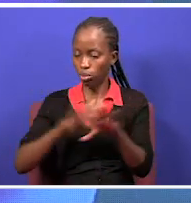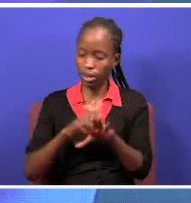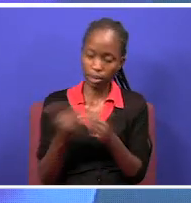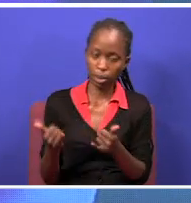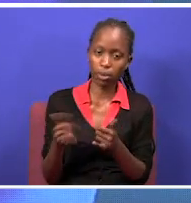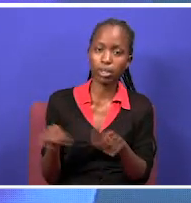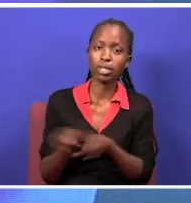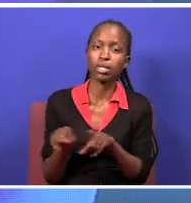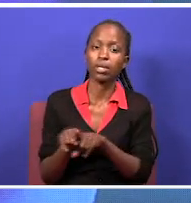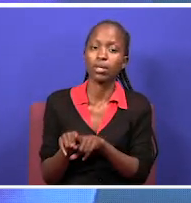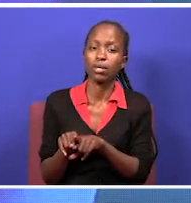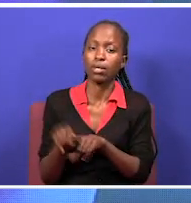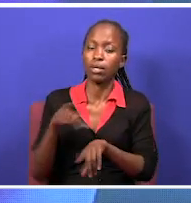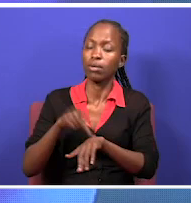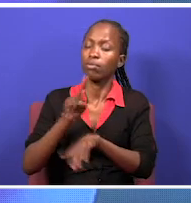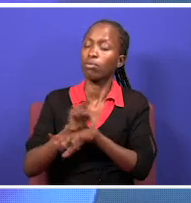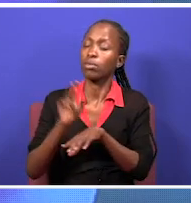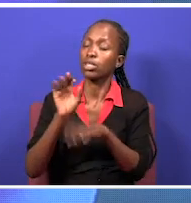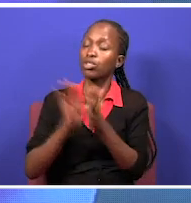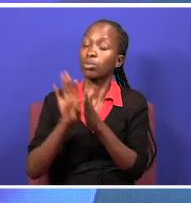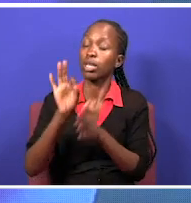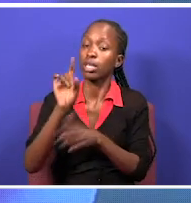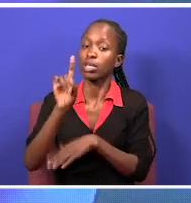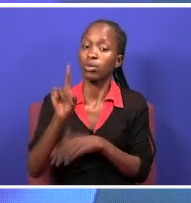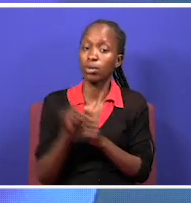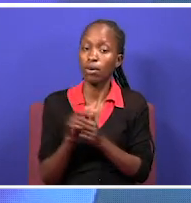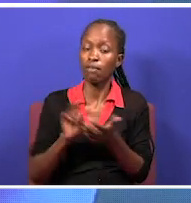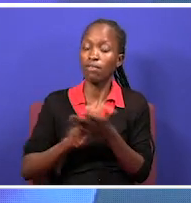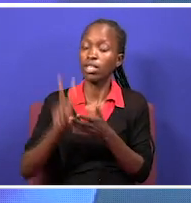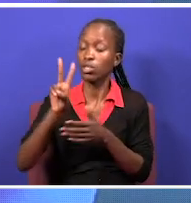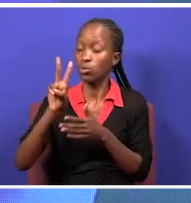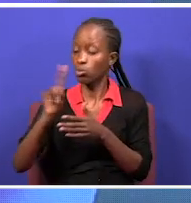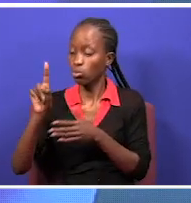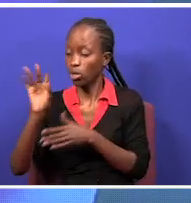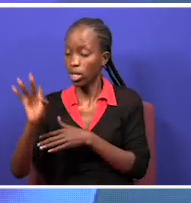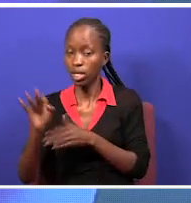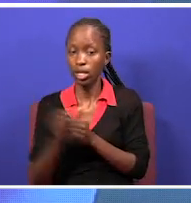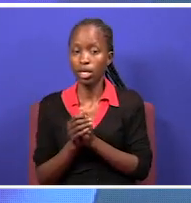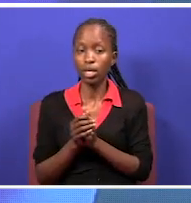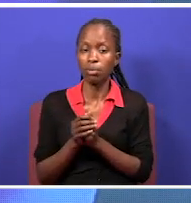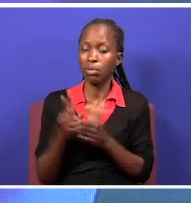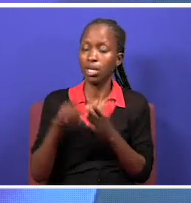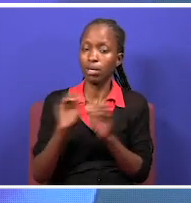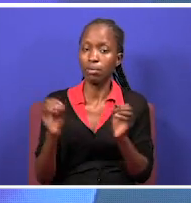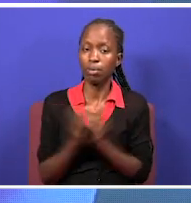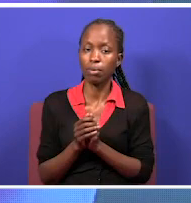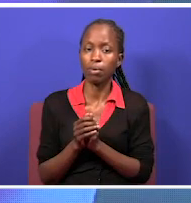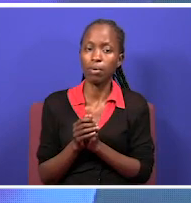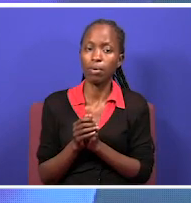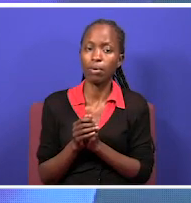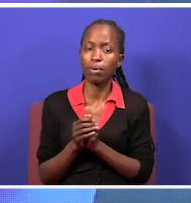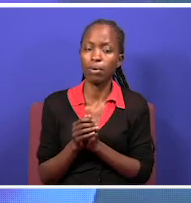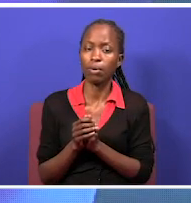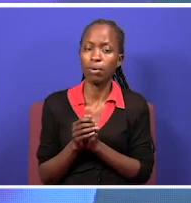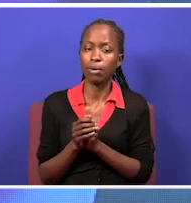we were in Proverbs 31, verse 2 and 3. I'm not going to read it. And I